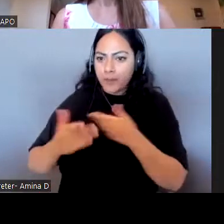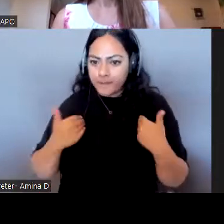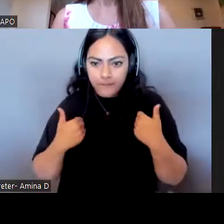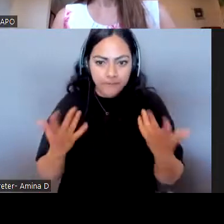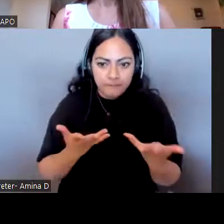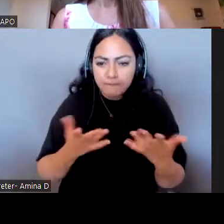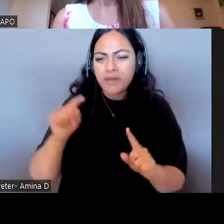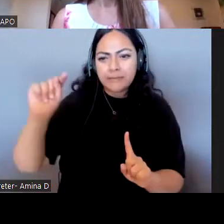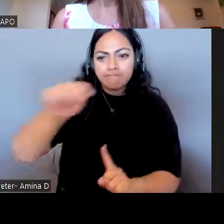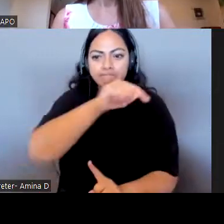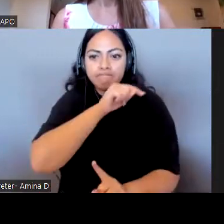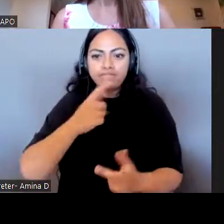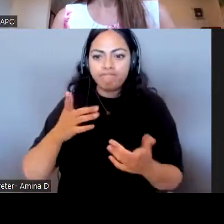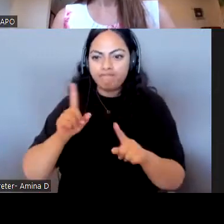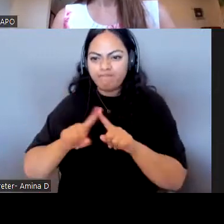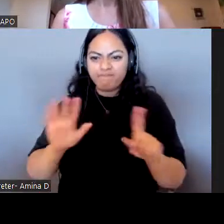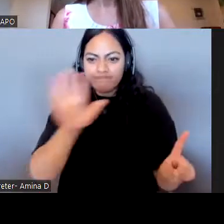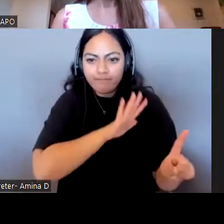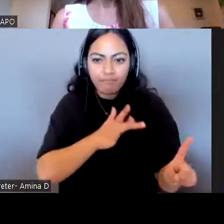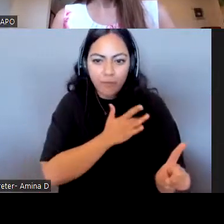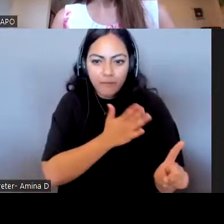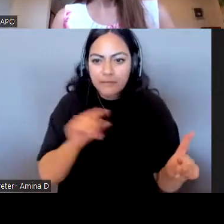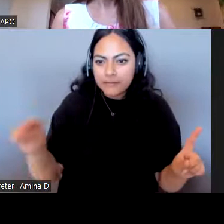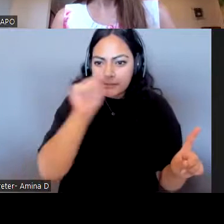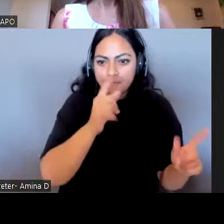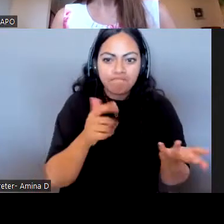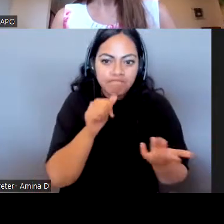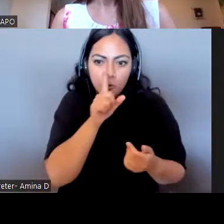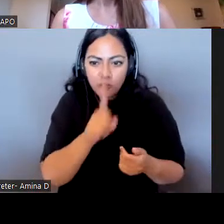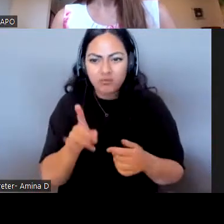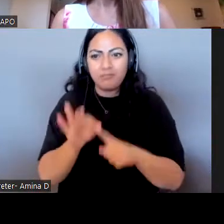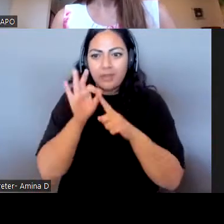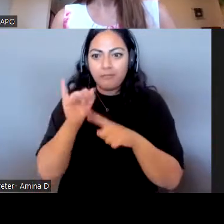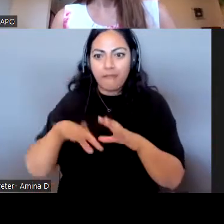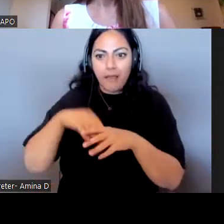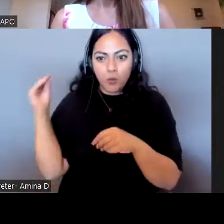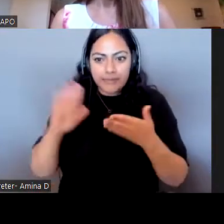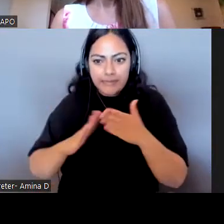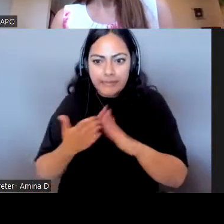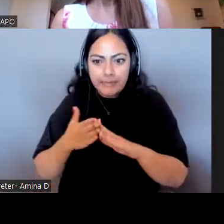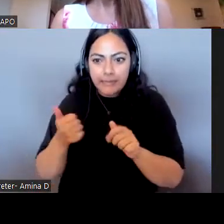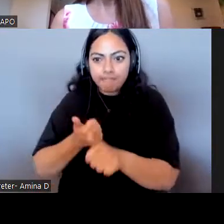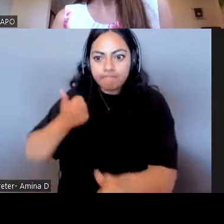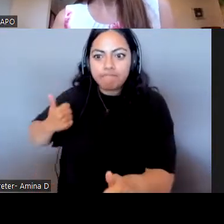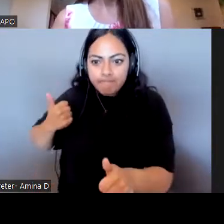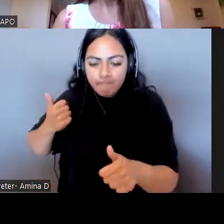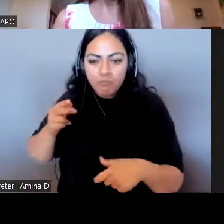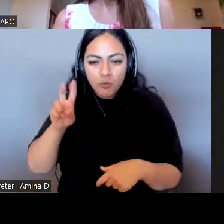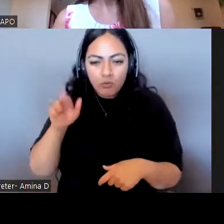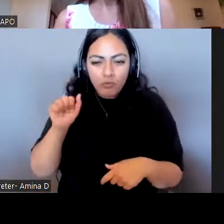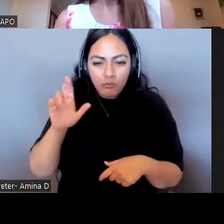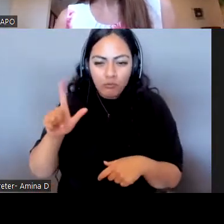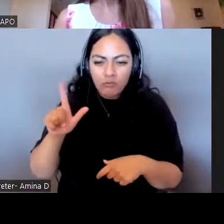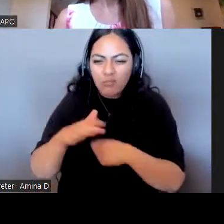other like across the provinces, especially in rural areas. So it might be more difficult. But in Toronto, there's quite a few that